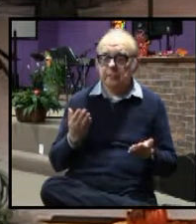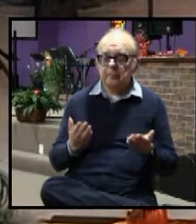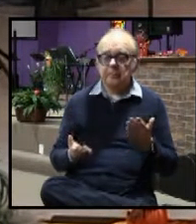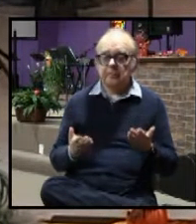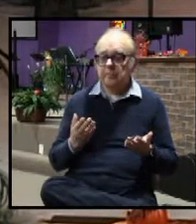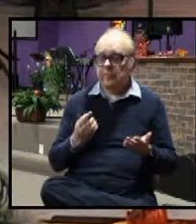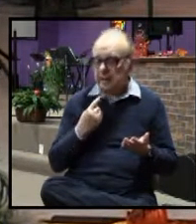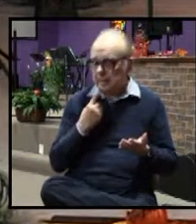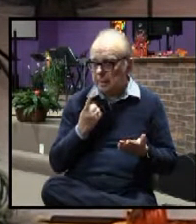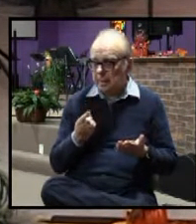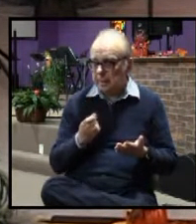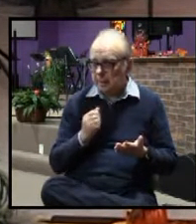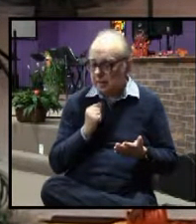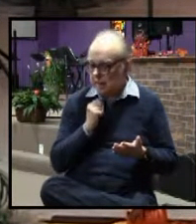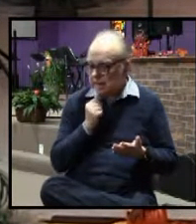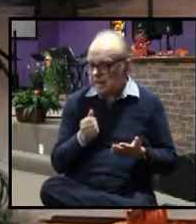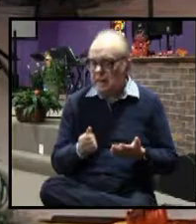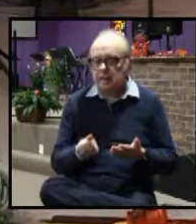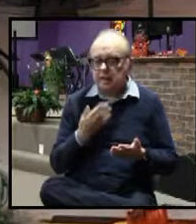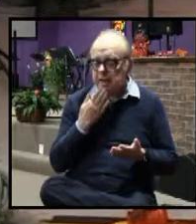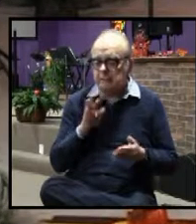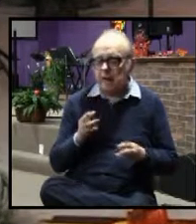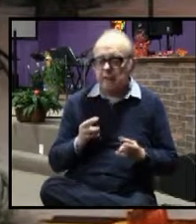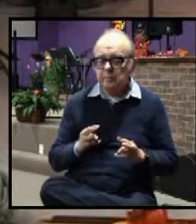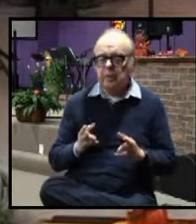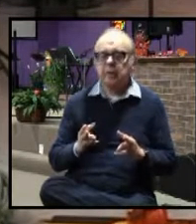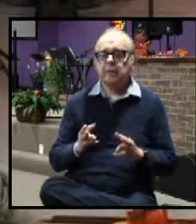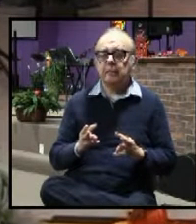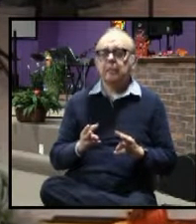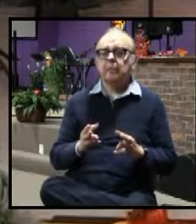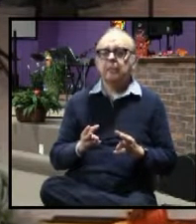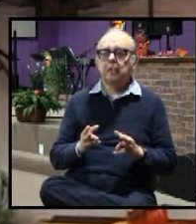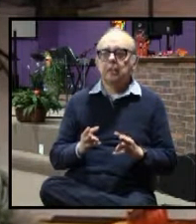And may I say this not in a derogatory manner,